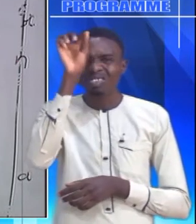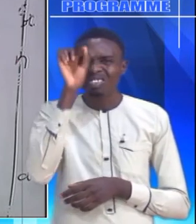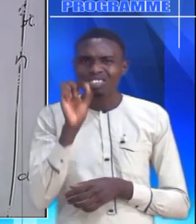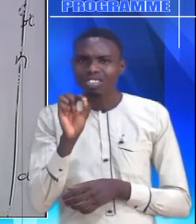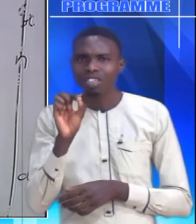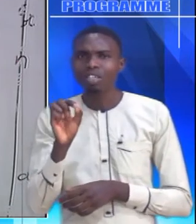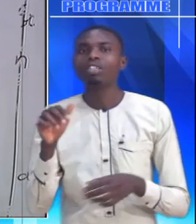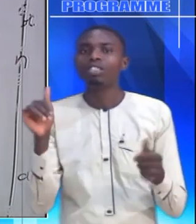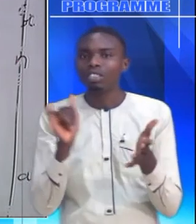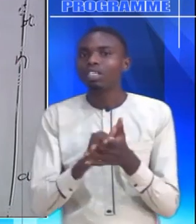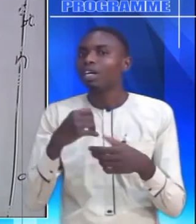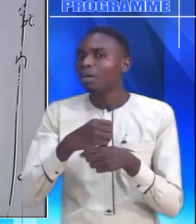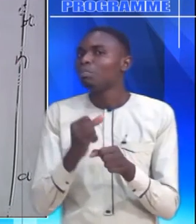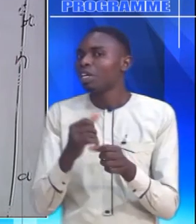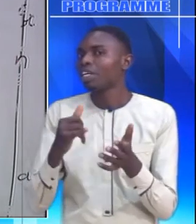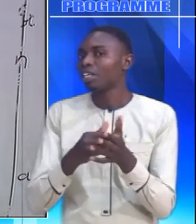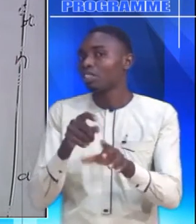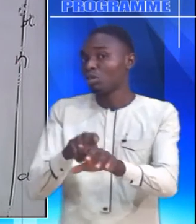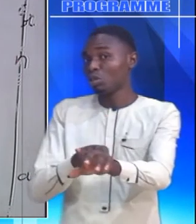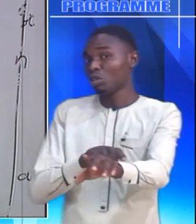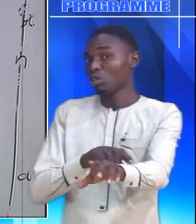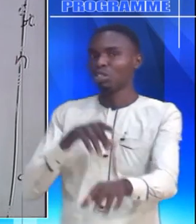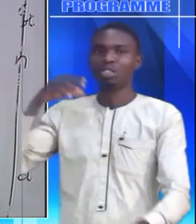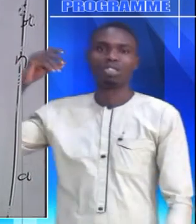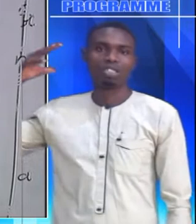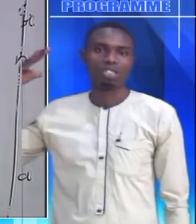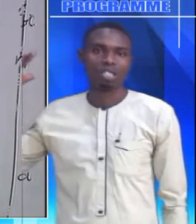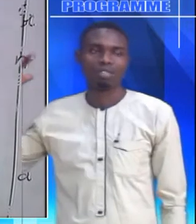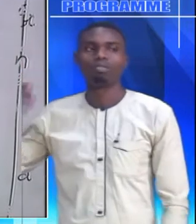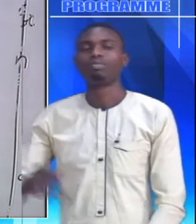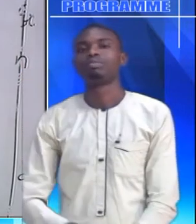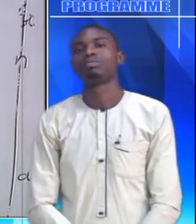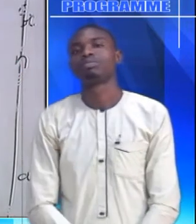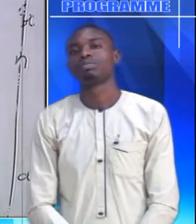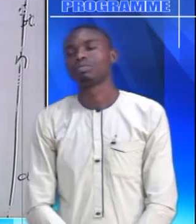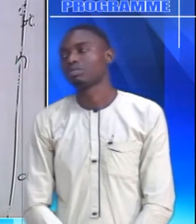it's a long sound. Then we have